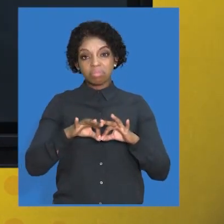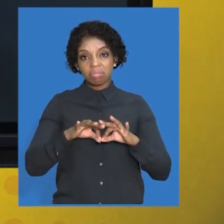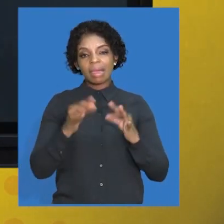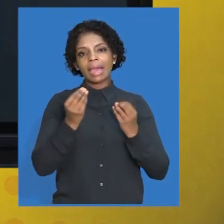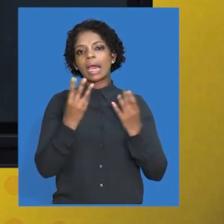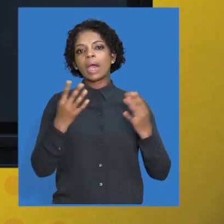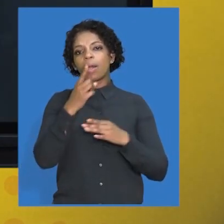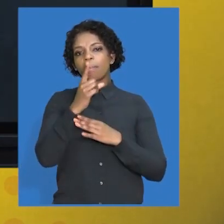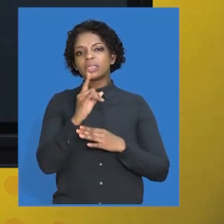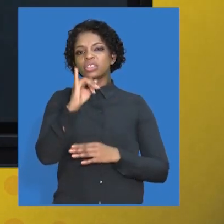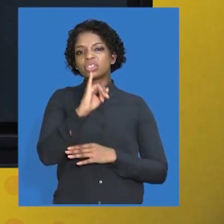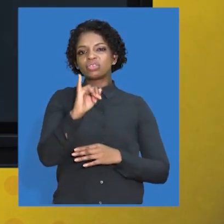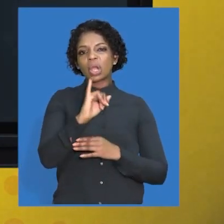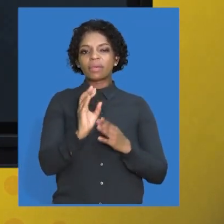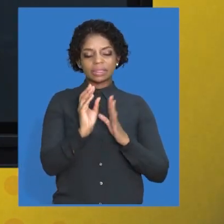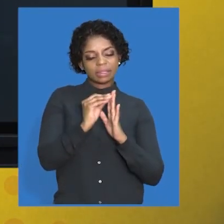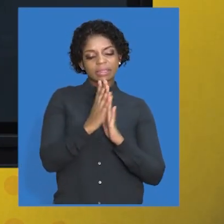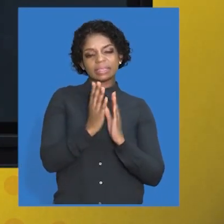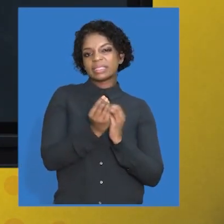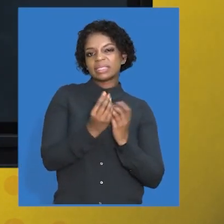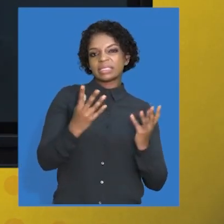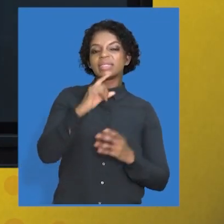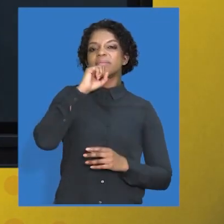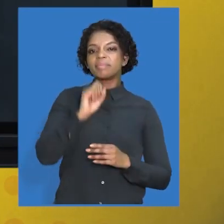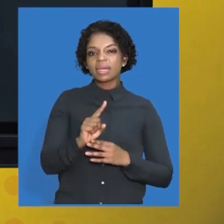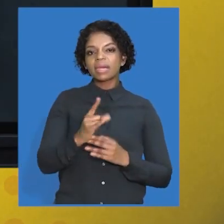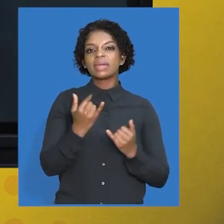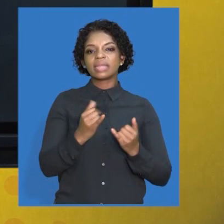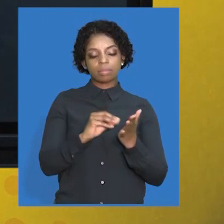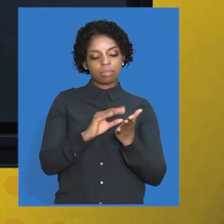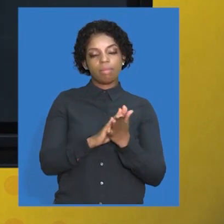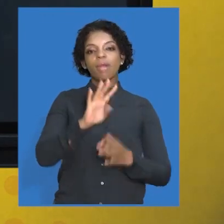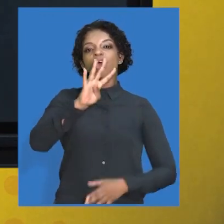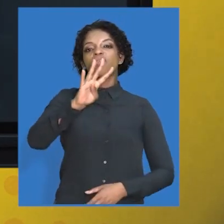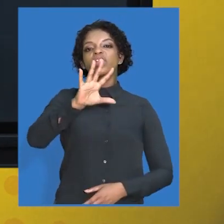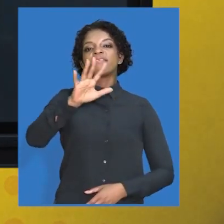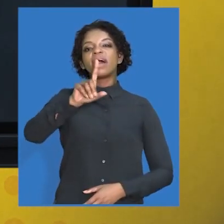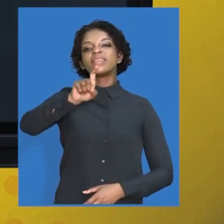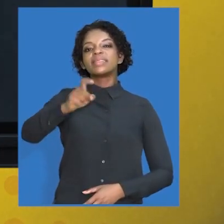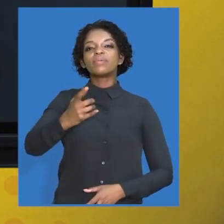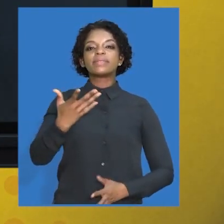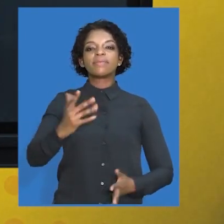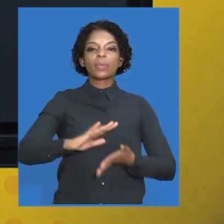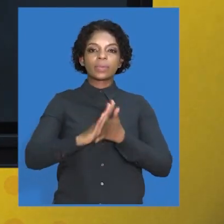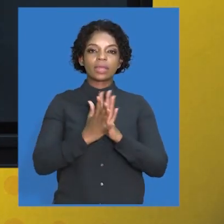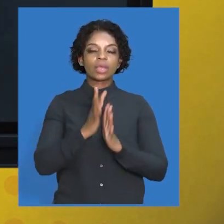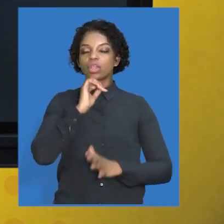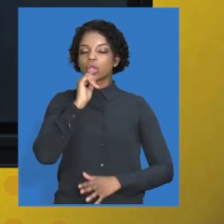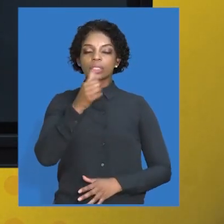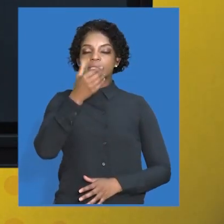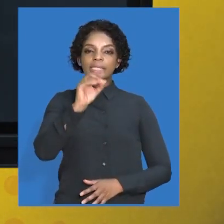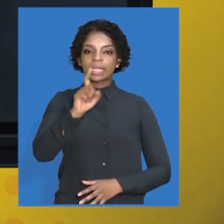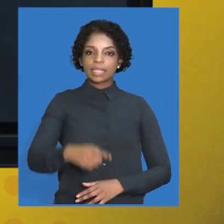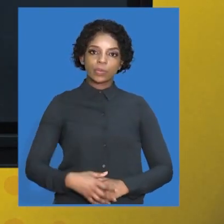They work out that ratio, and that is why they got paid out 45,000 Rand for the damages and not 60,000 Rand for the